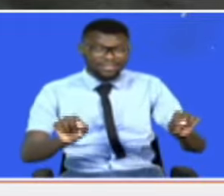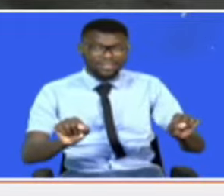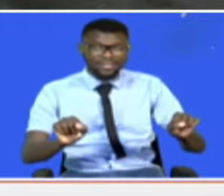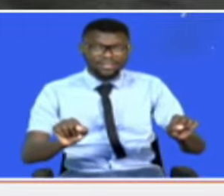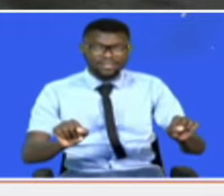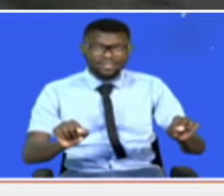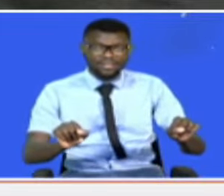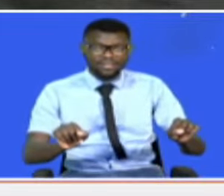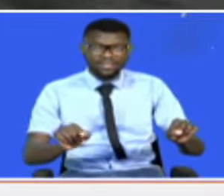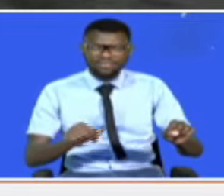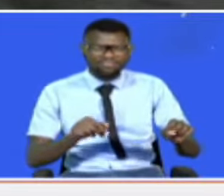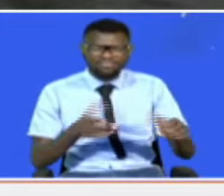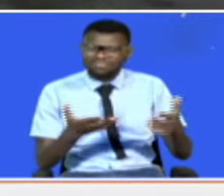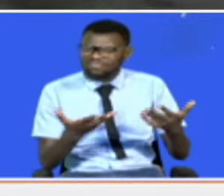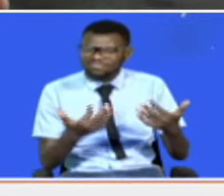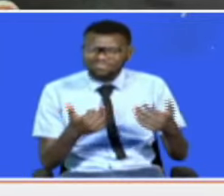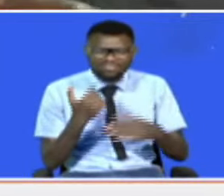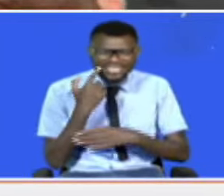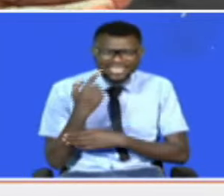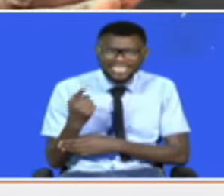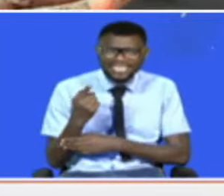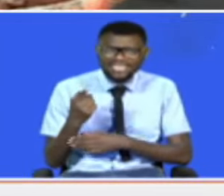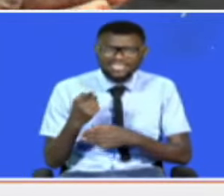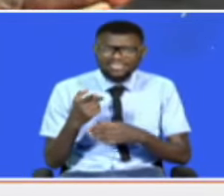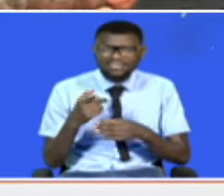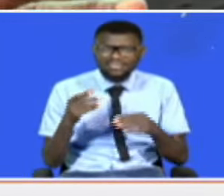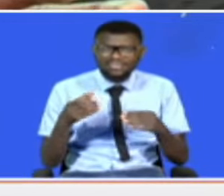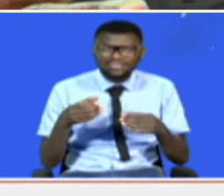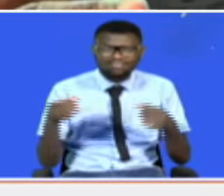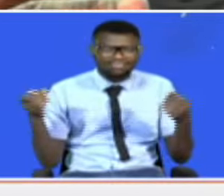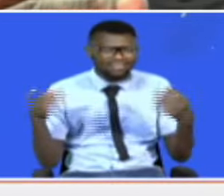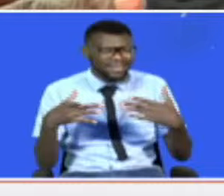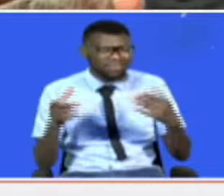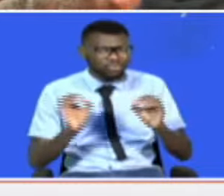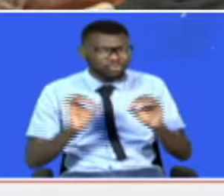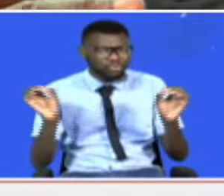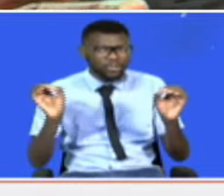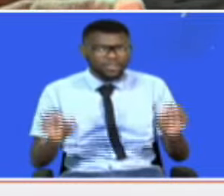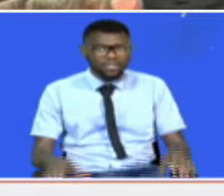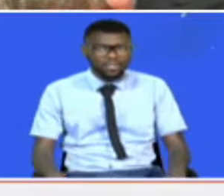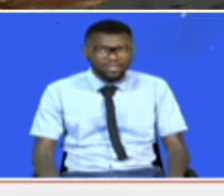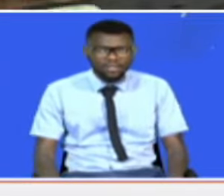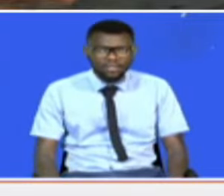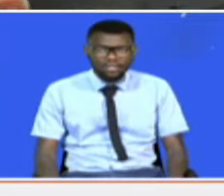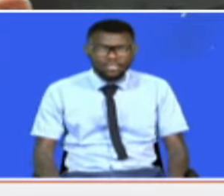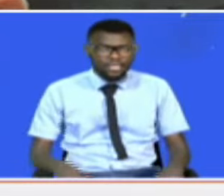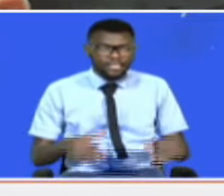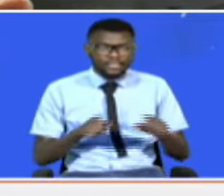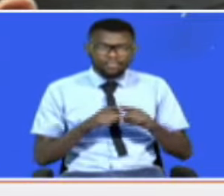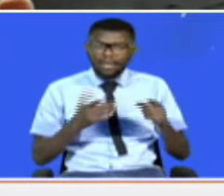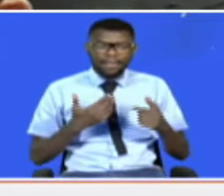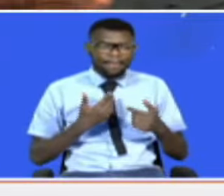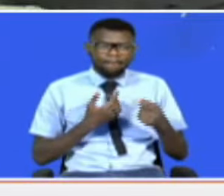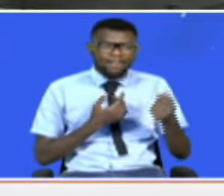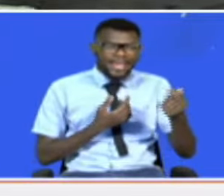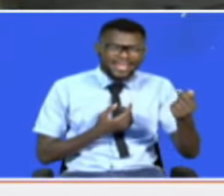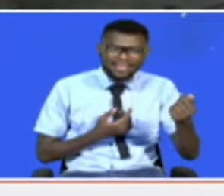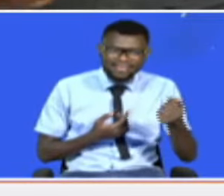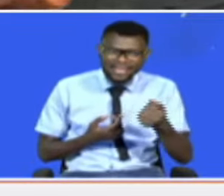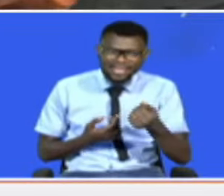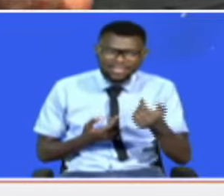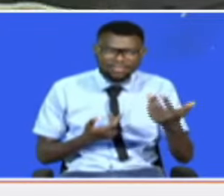claims management. In the law, there was a very important issue about claims being outsourced. If